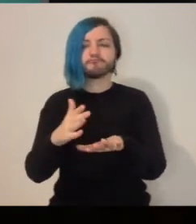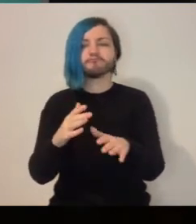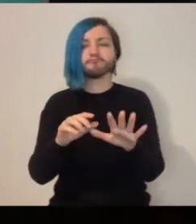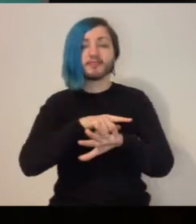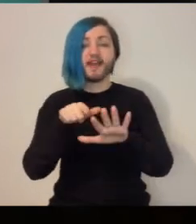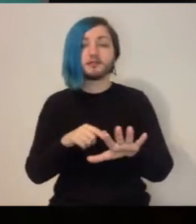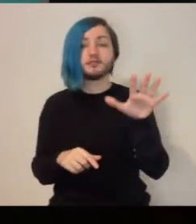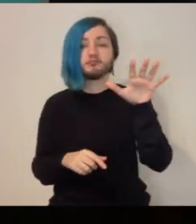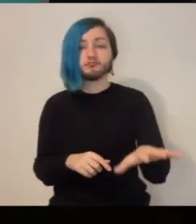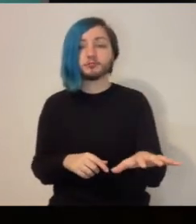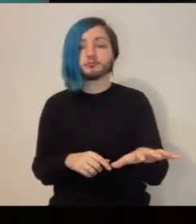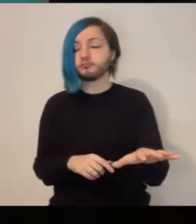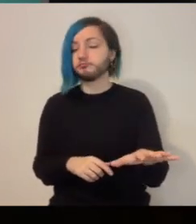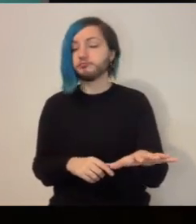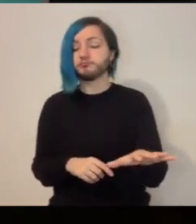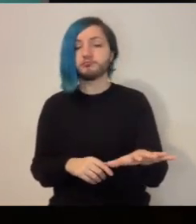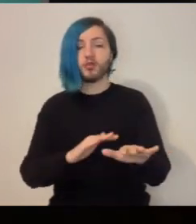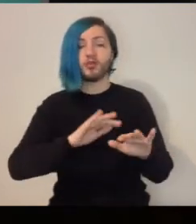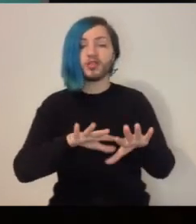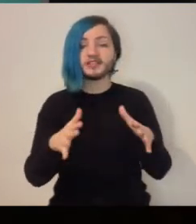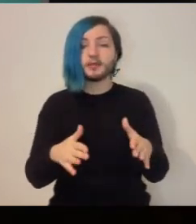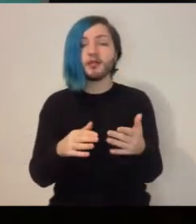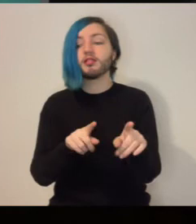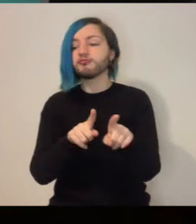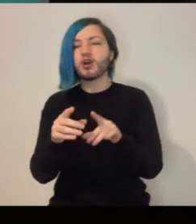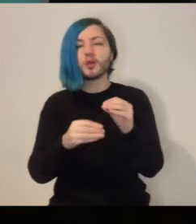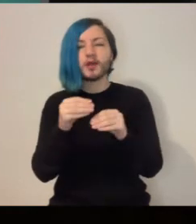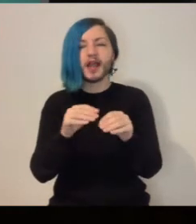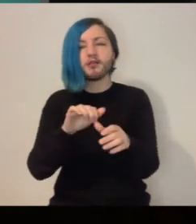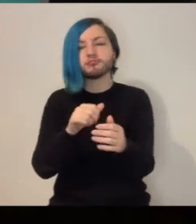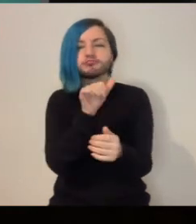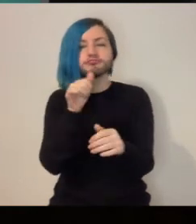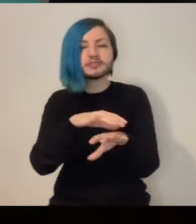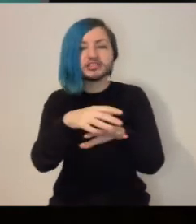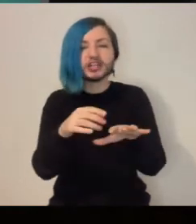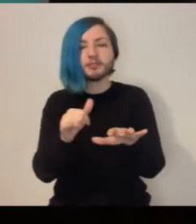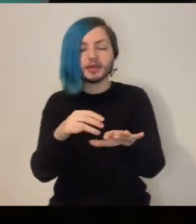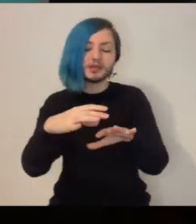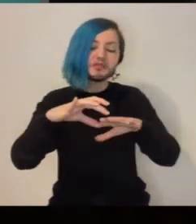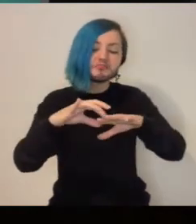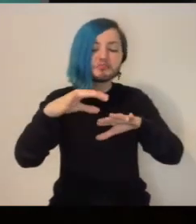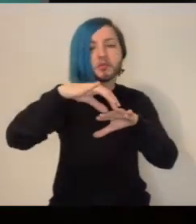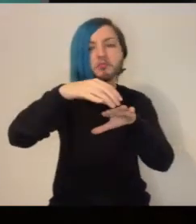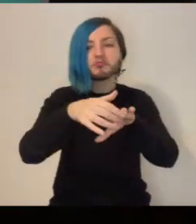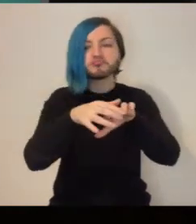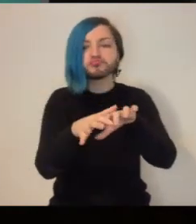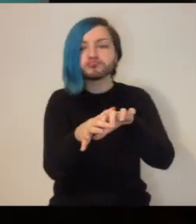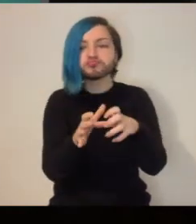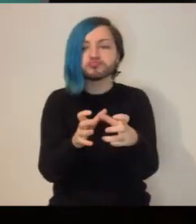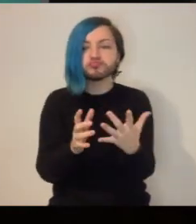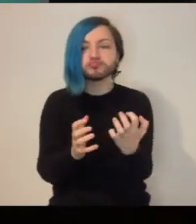hand. I'm going to place my hand on my surface, try and find a reasonably interesting shape, so maybe stick a couple of fingers next to each